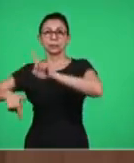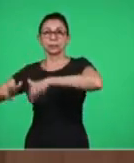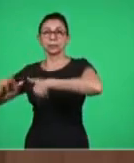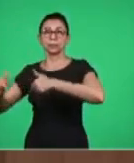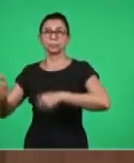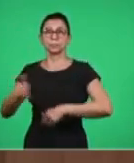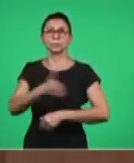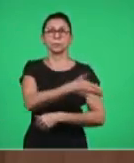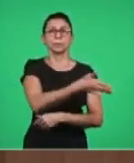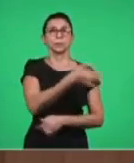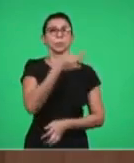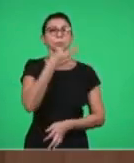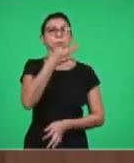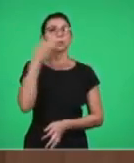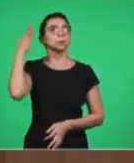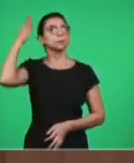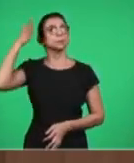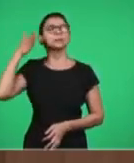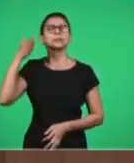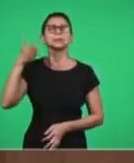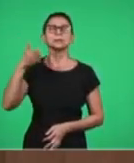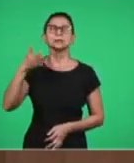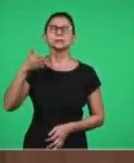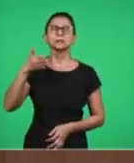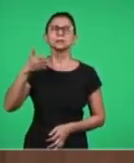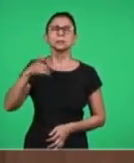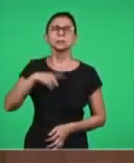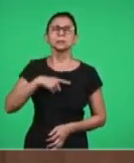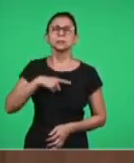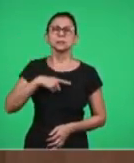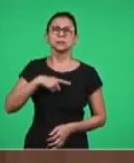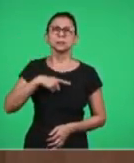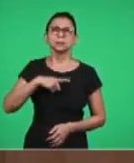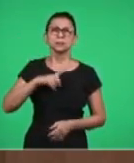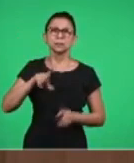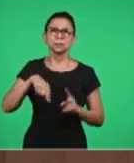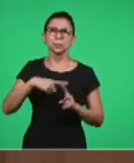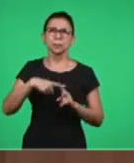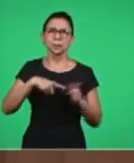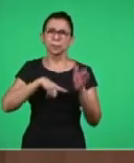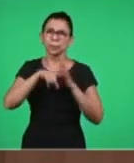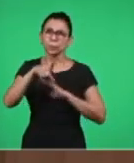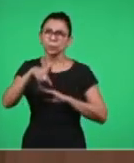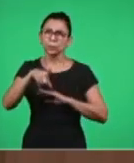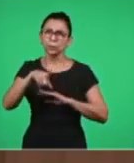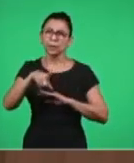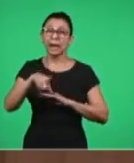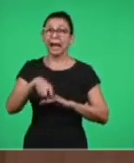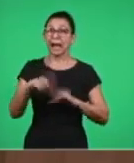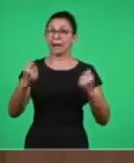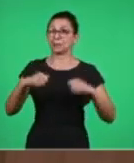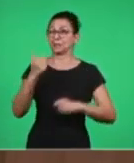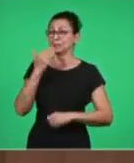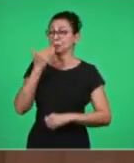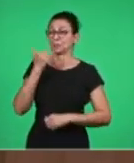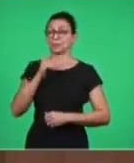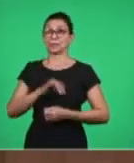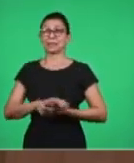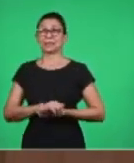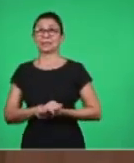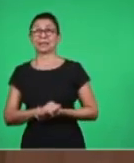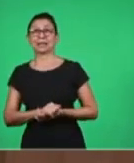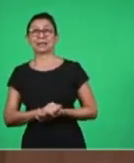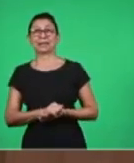A suggestion of message. We have more questions, but we're not going to ask because people need to have lunch.